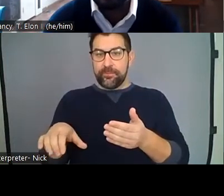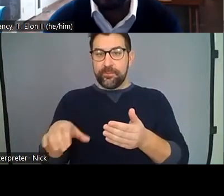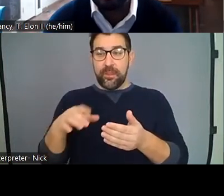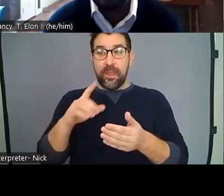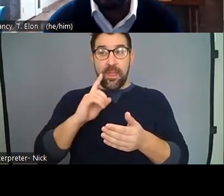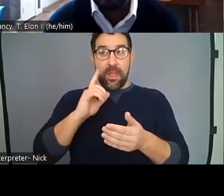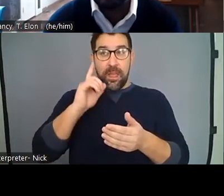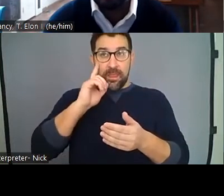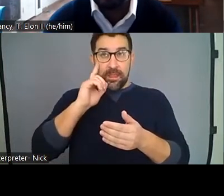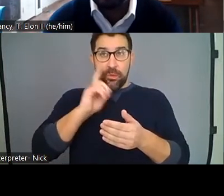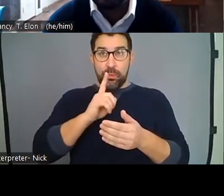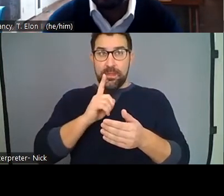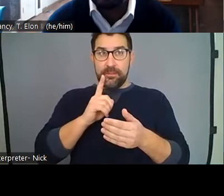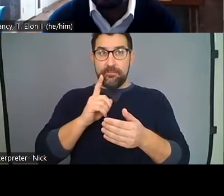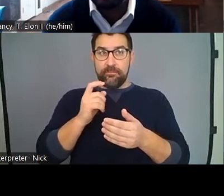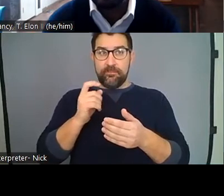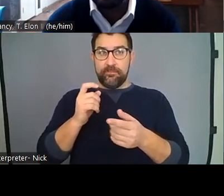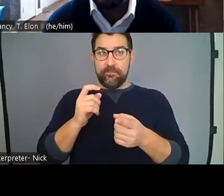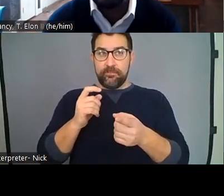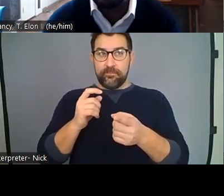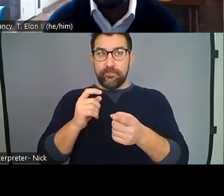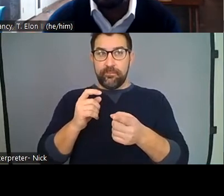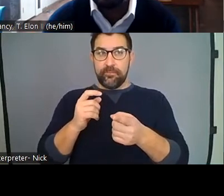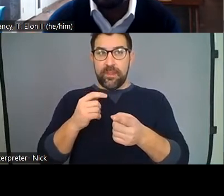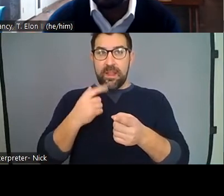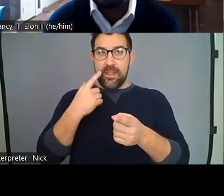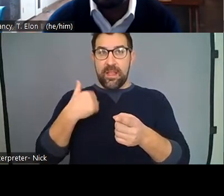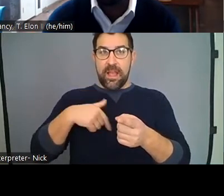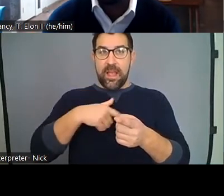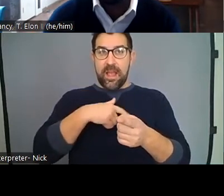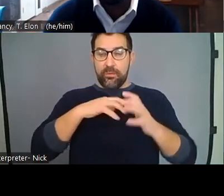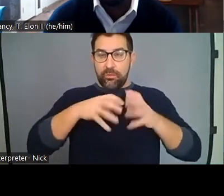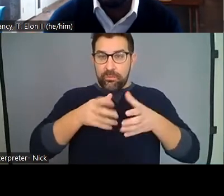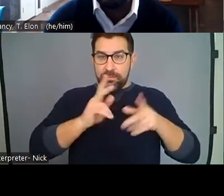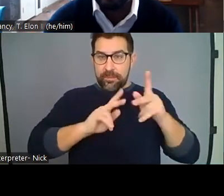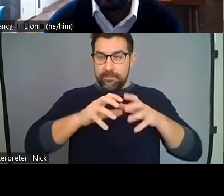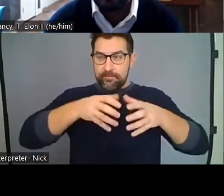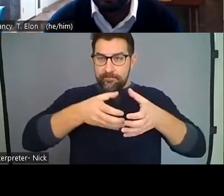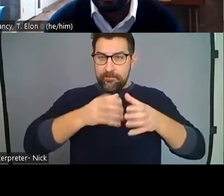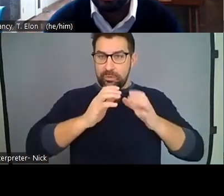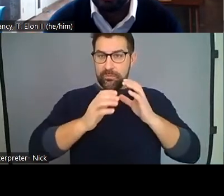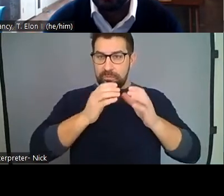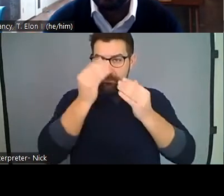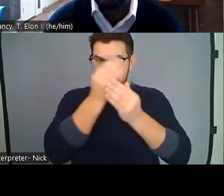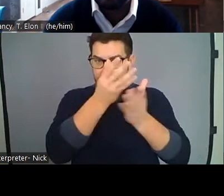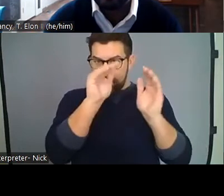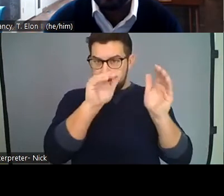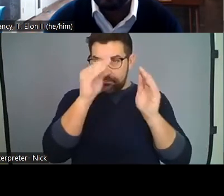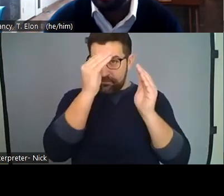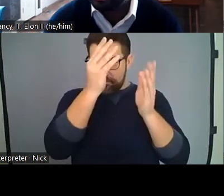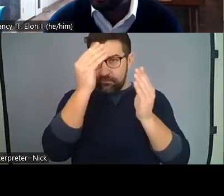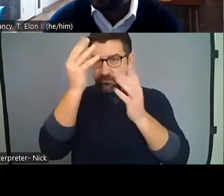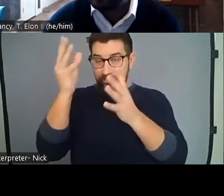definitely kind of got us pushed off, and I think that our coalition of folks has definitely communicated this, is that